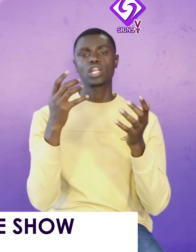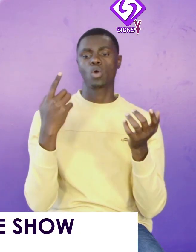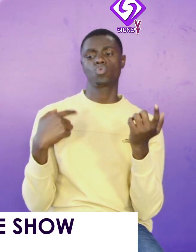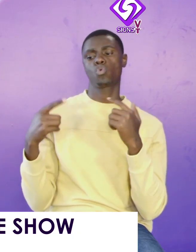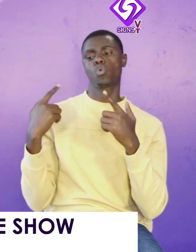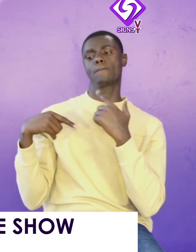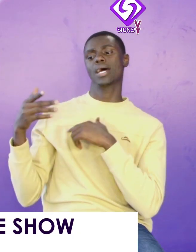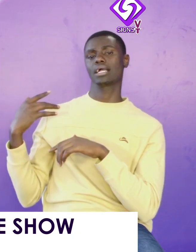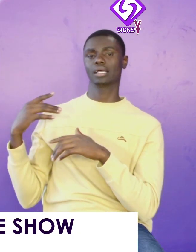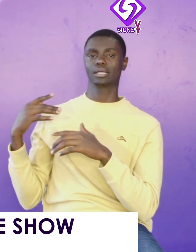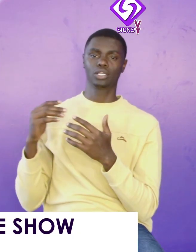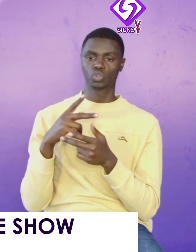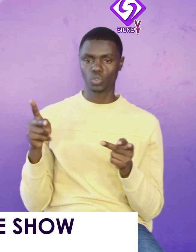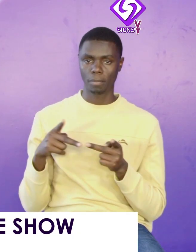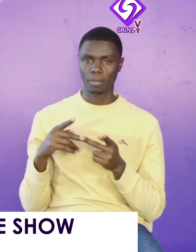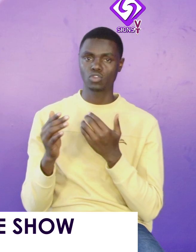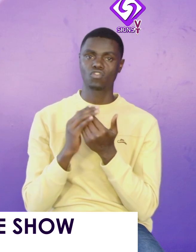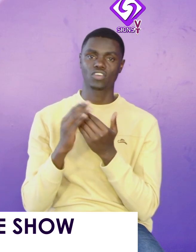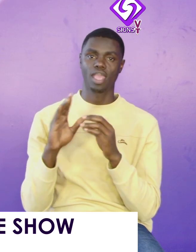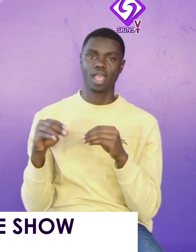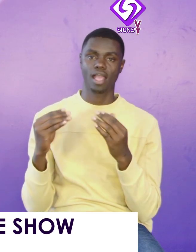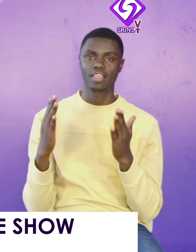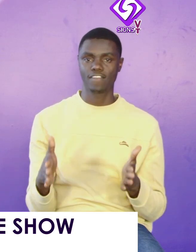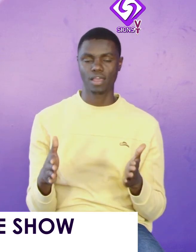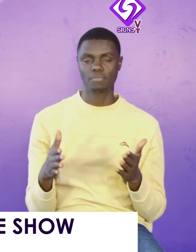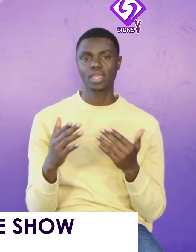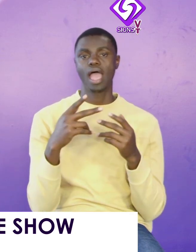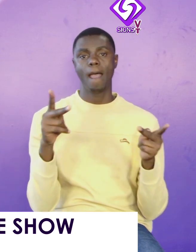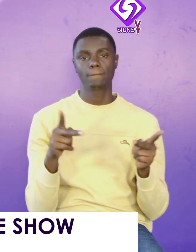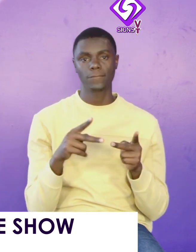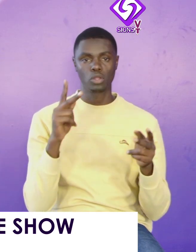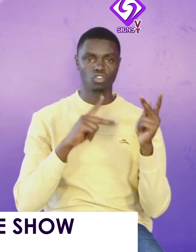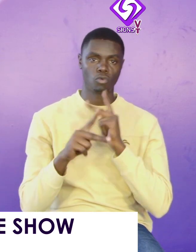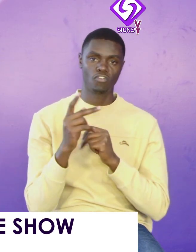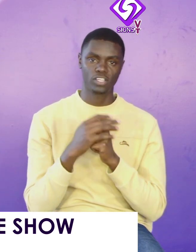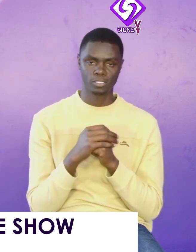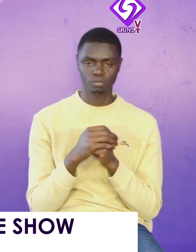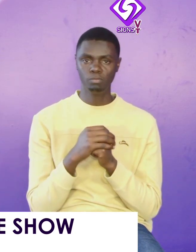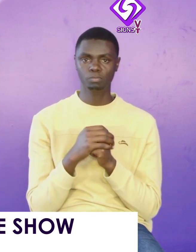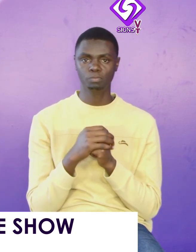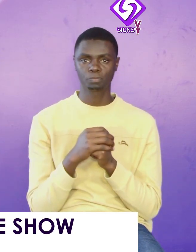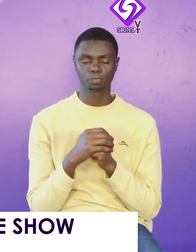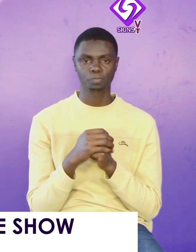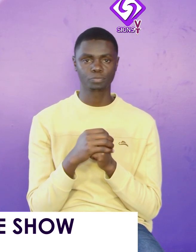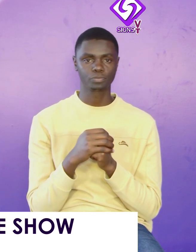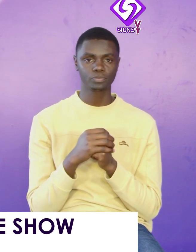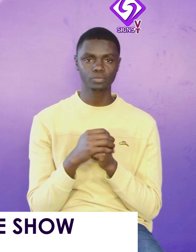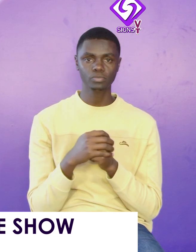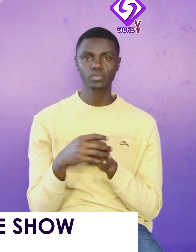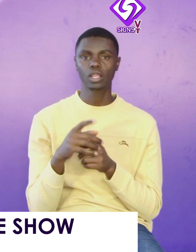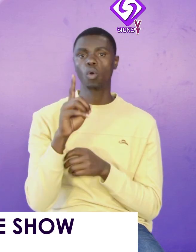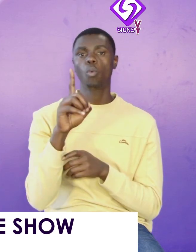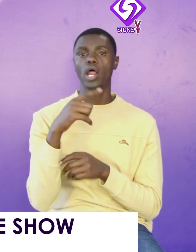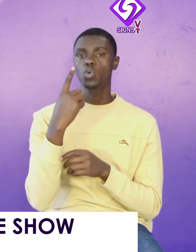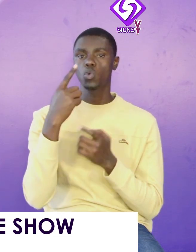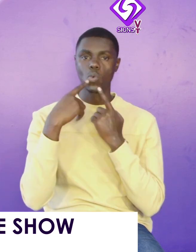that place of the caregiver, the place of the prophet, for lack of a better word, the one who